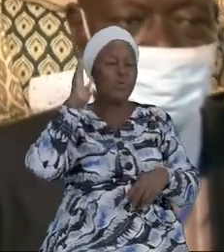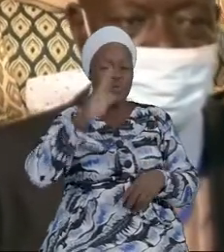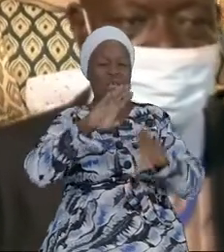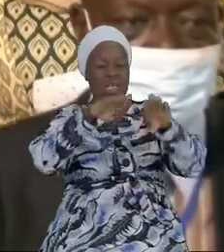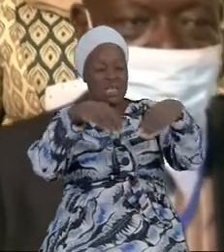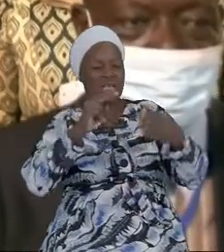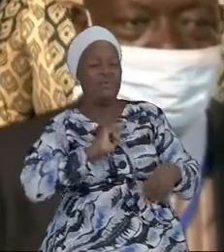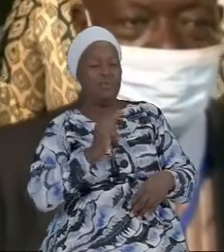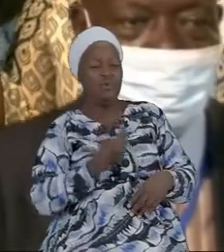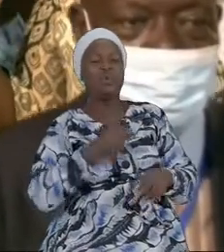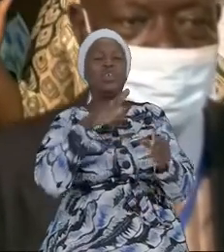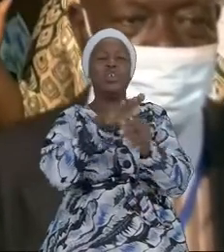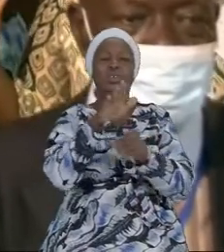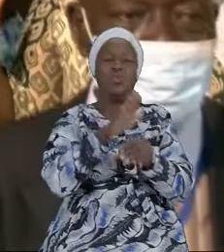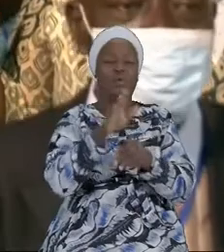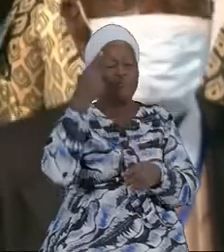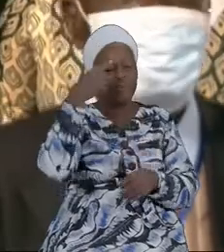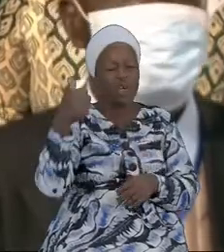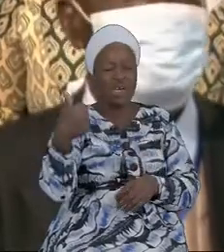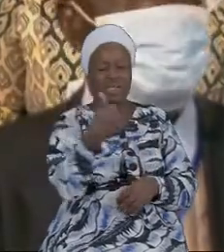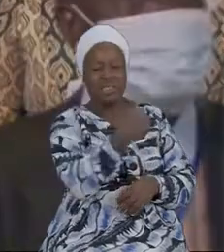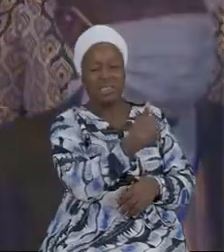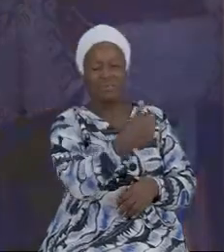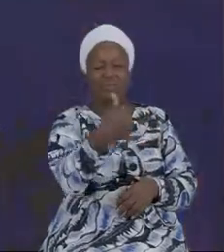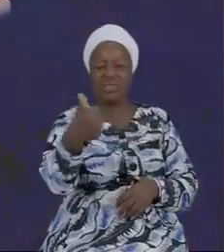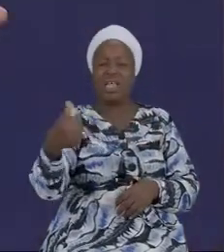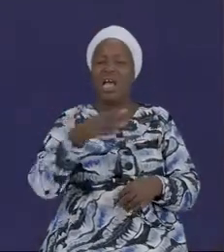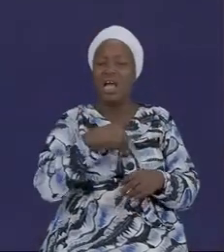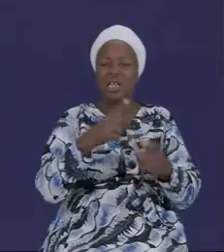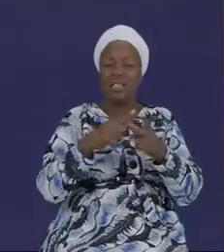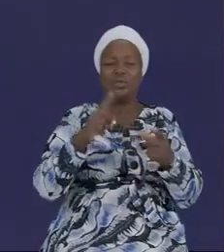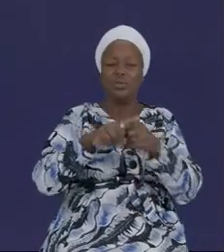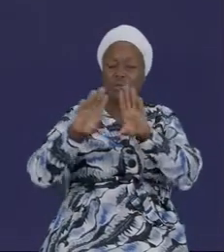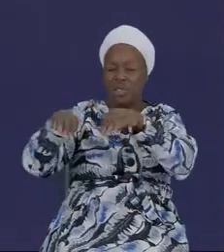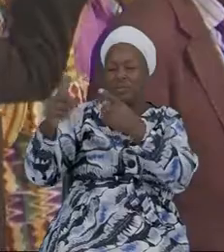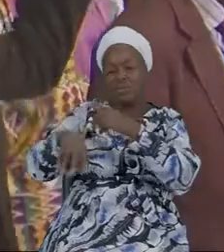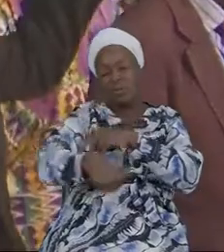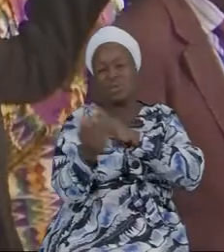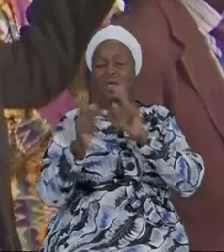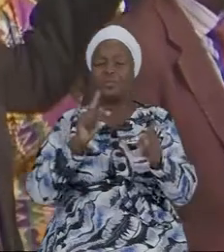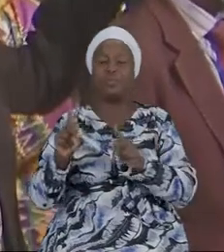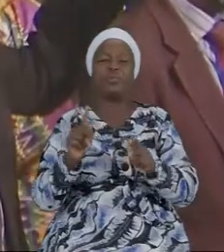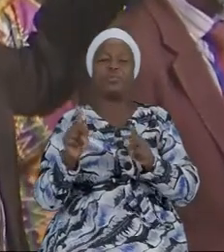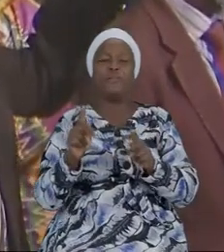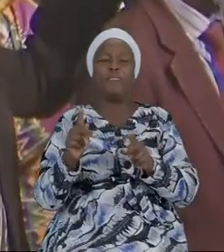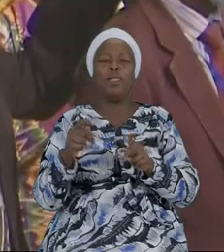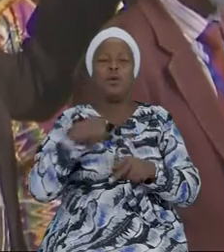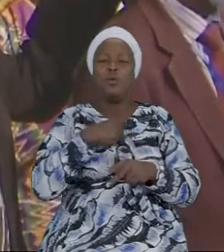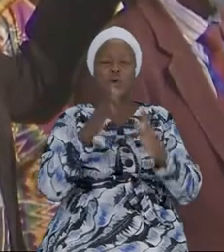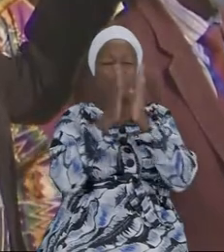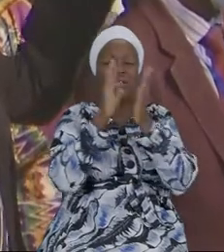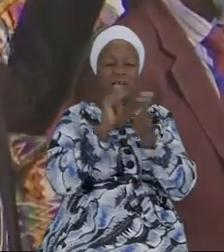us enough for ourselves and then to reach out to other people. We pray